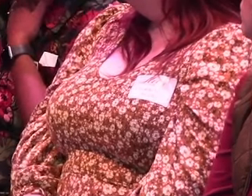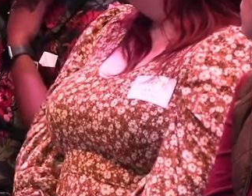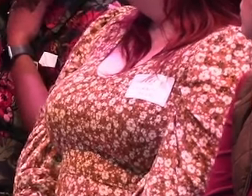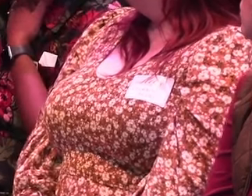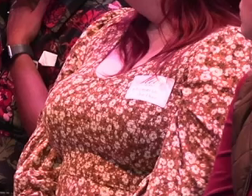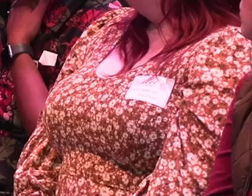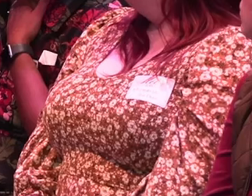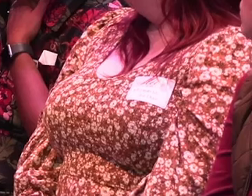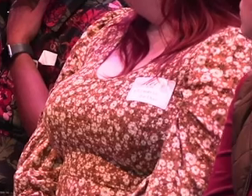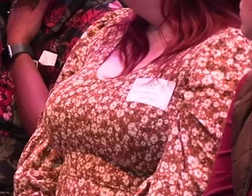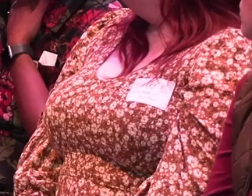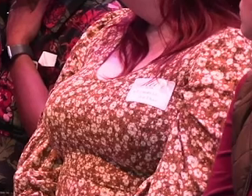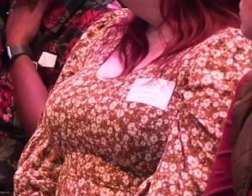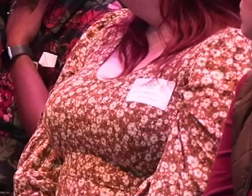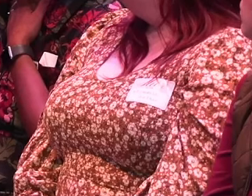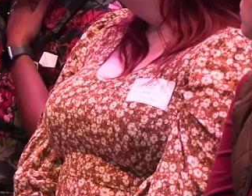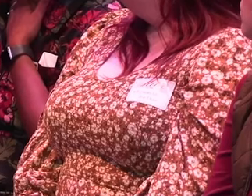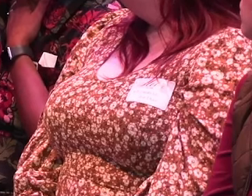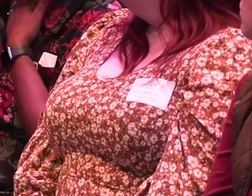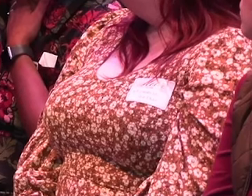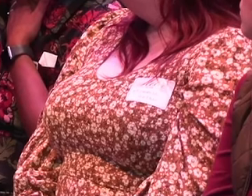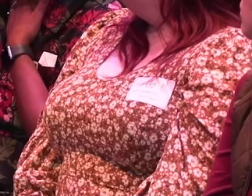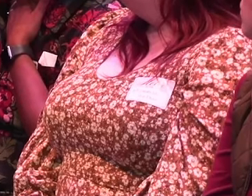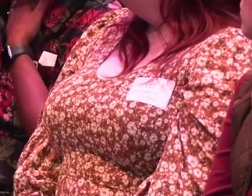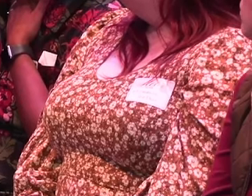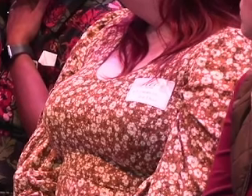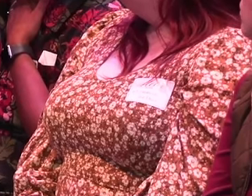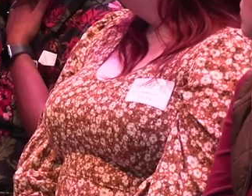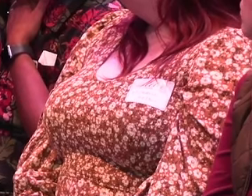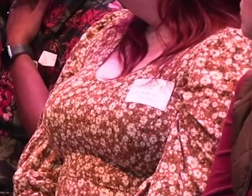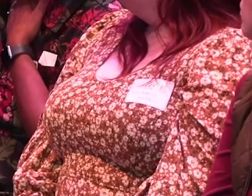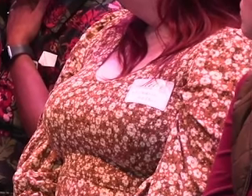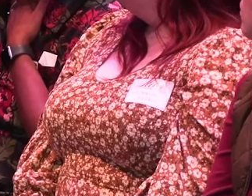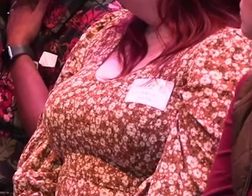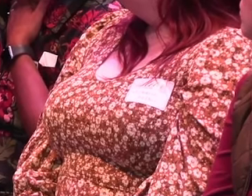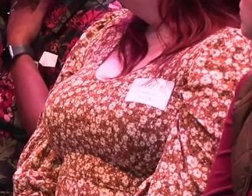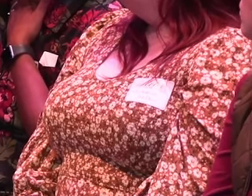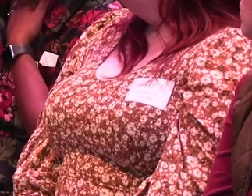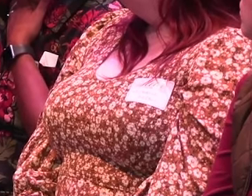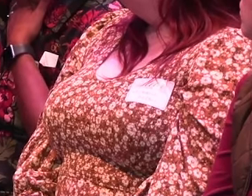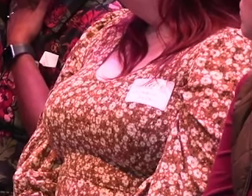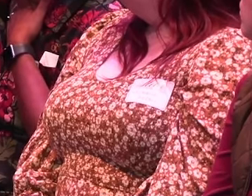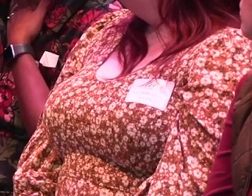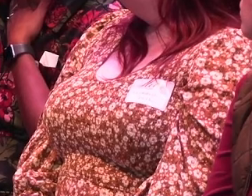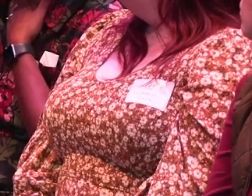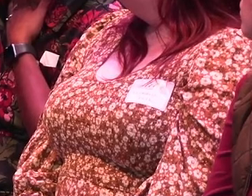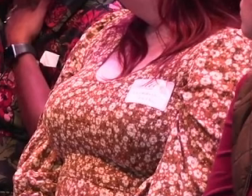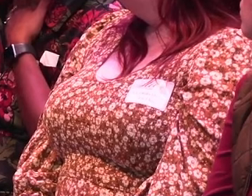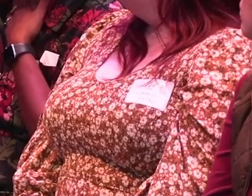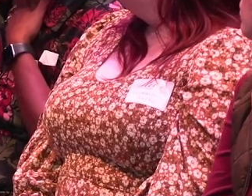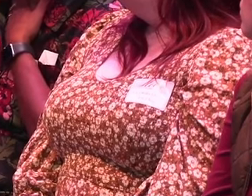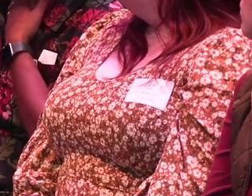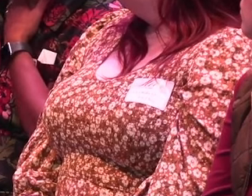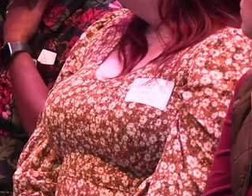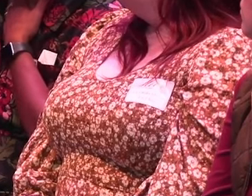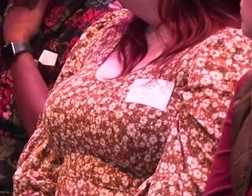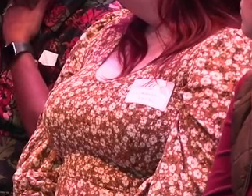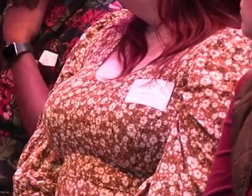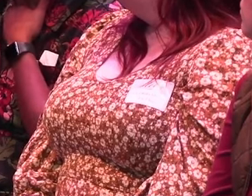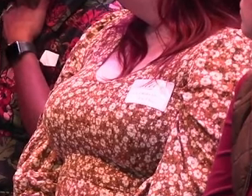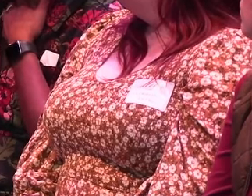that capitalism, and that you can't commodify culture. And so really feeling like